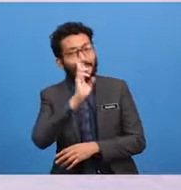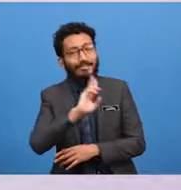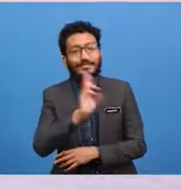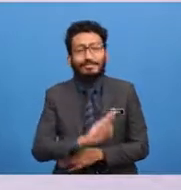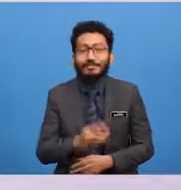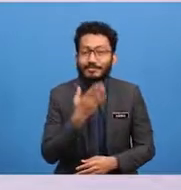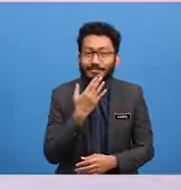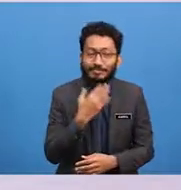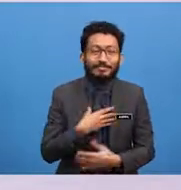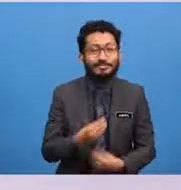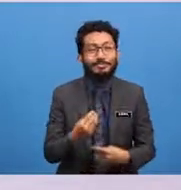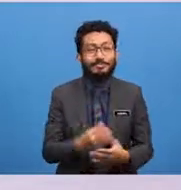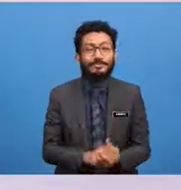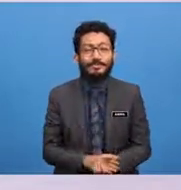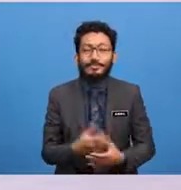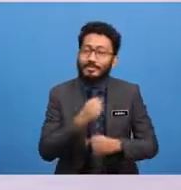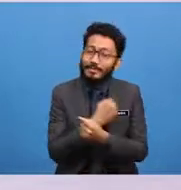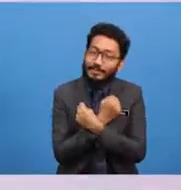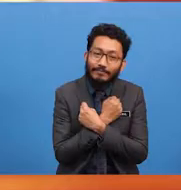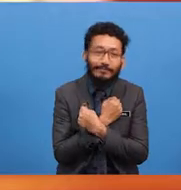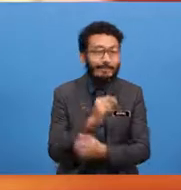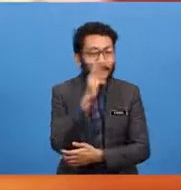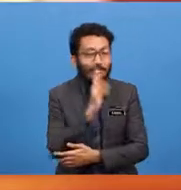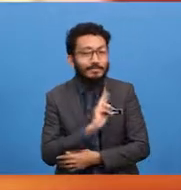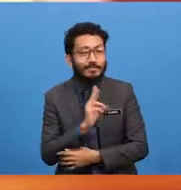color! I love red!